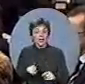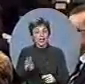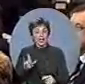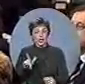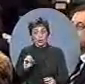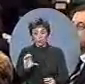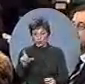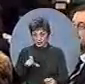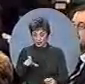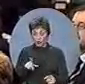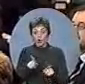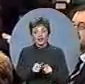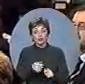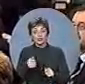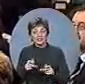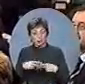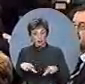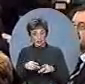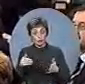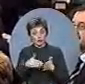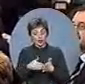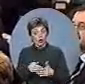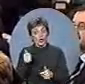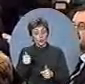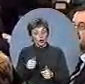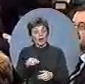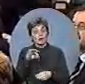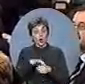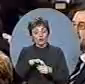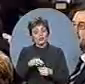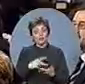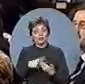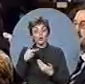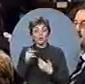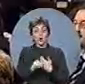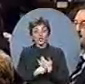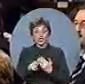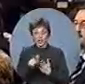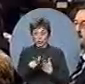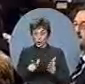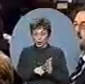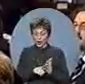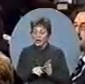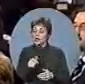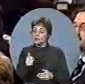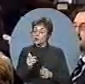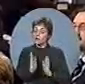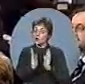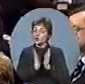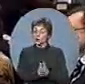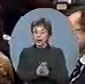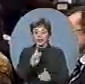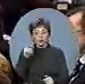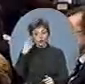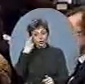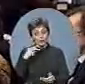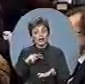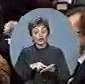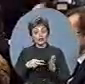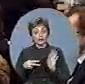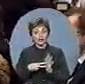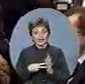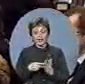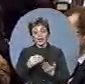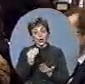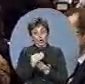may be possible, but it's the Bloc Québécois and the other opposition parties that voted for the bill, calling on the government